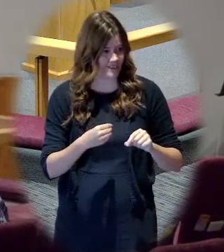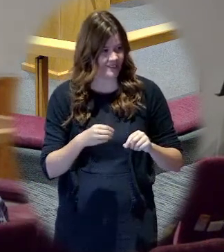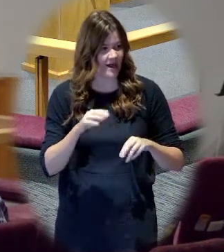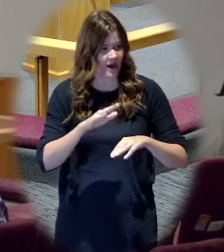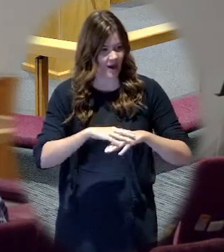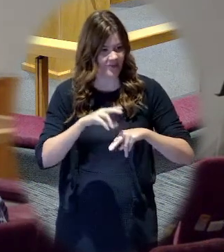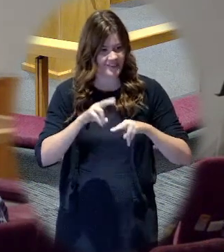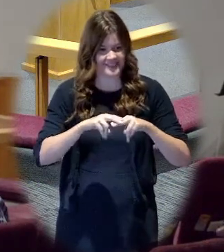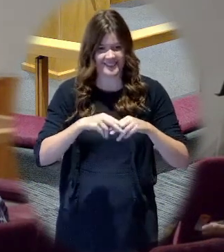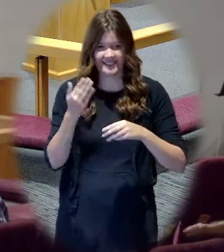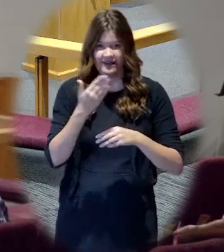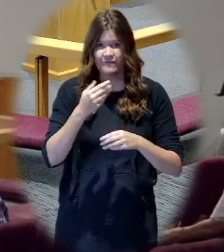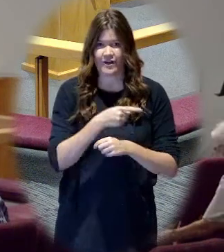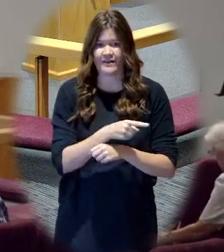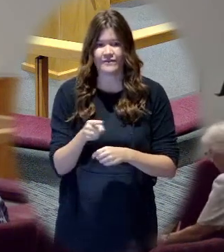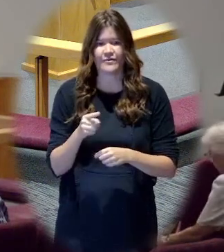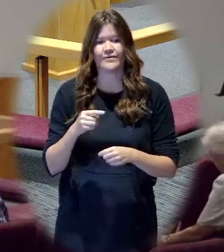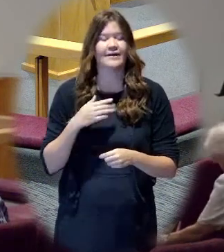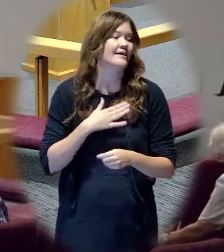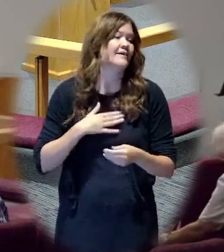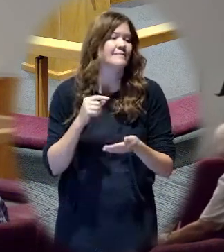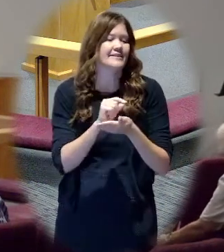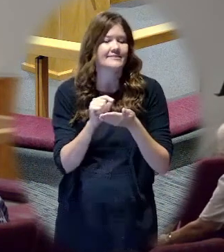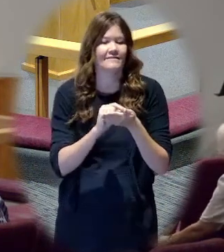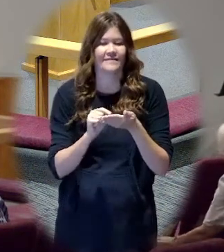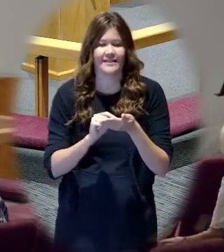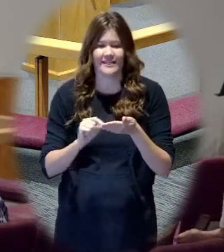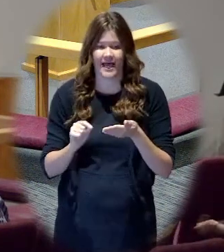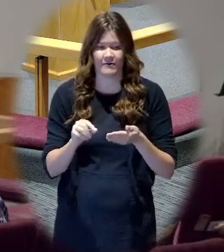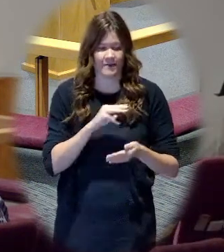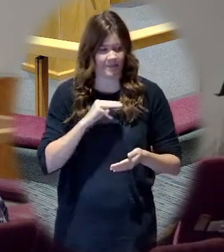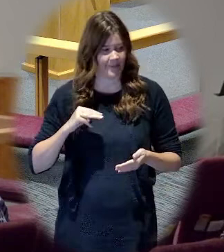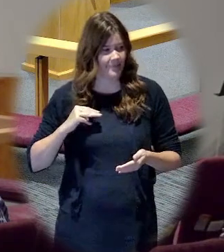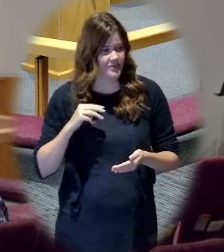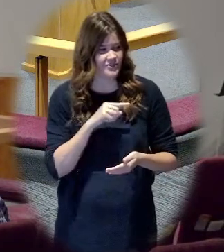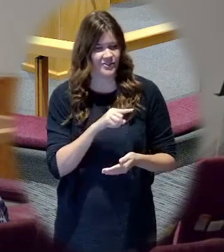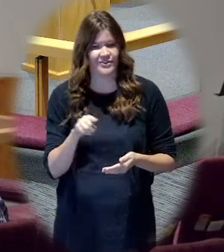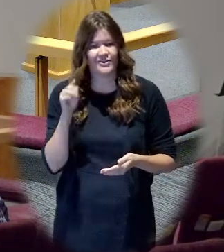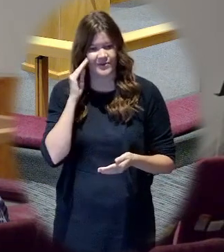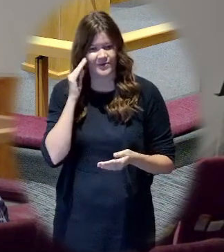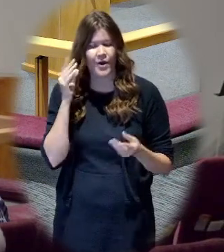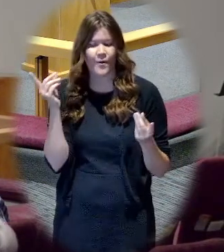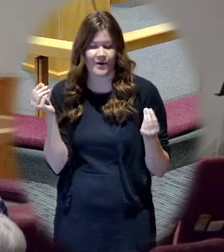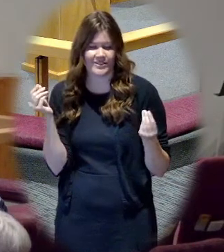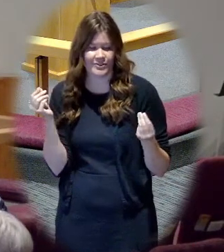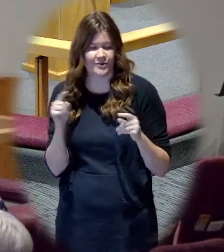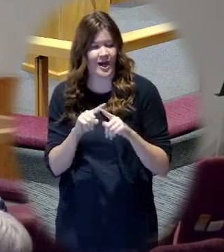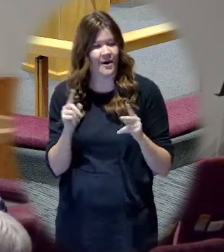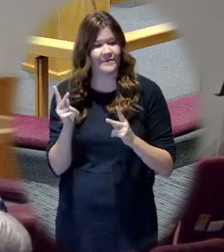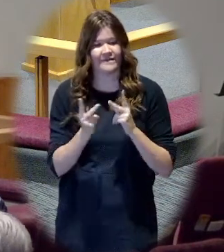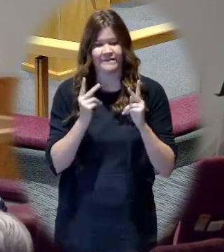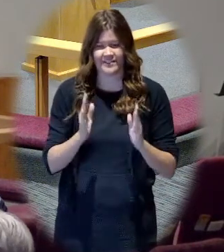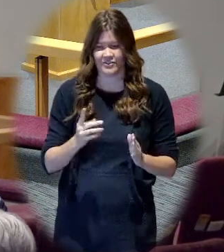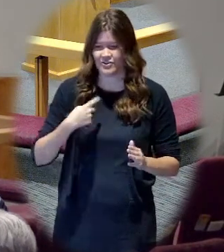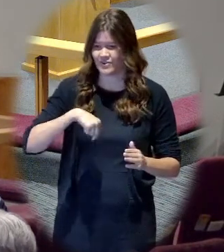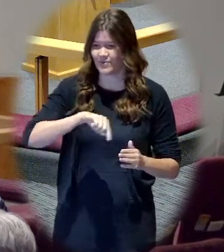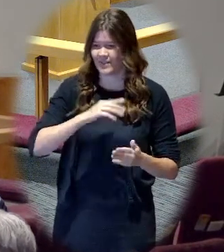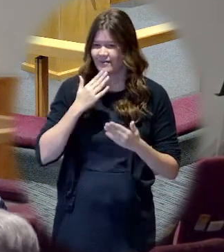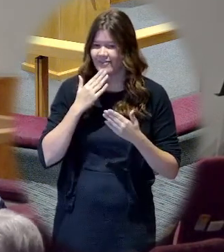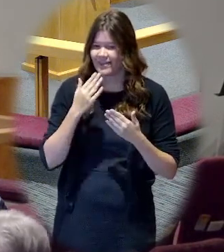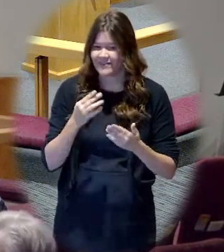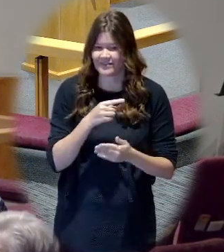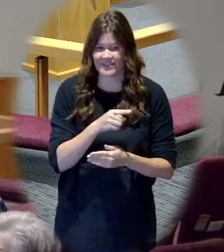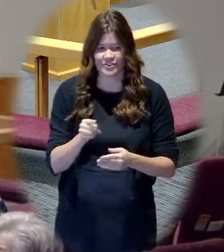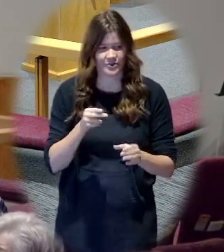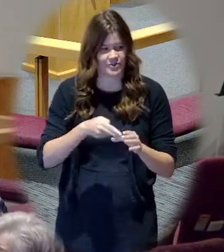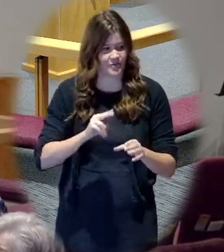moment and fill that out. Members, you kind of know what to do, but our guests, we're grateful that you're here with us. If you don't